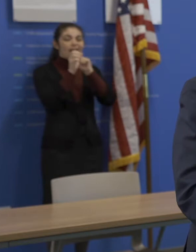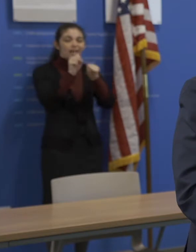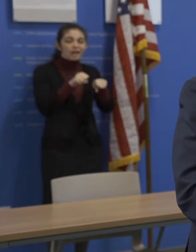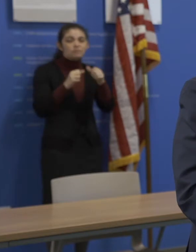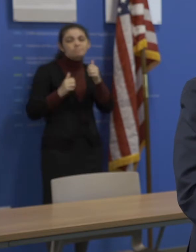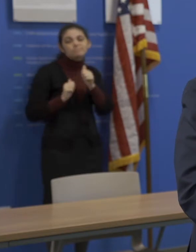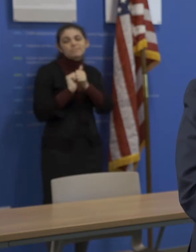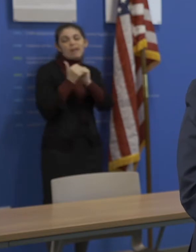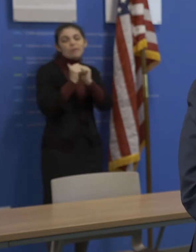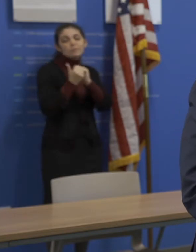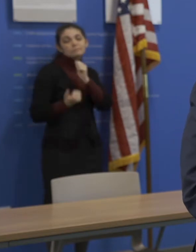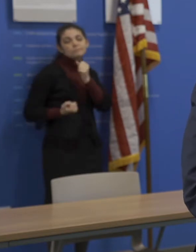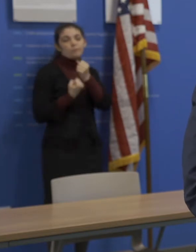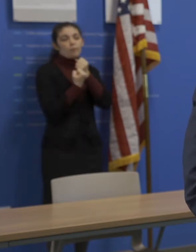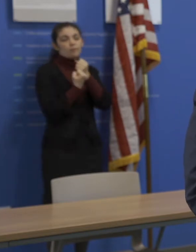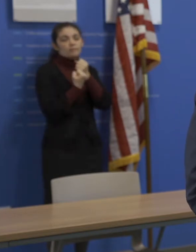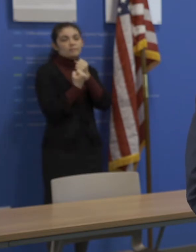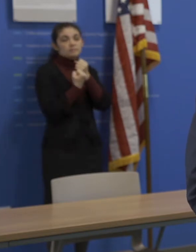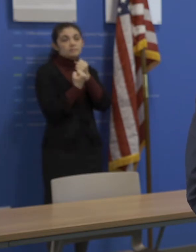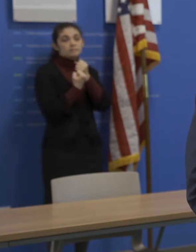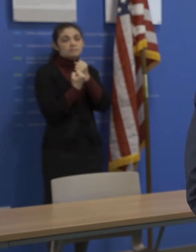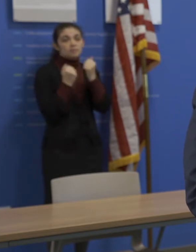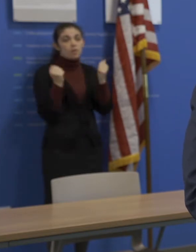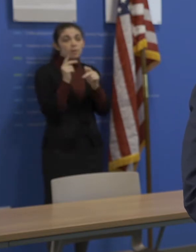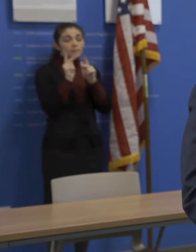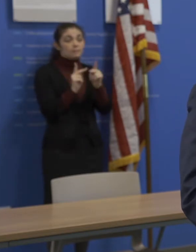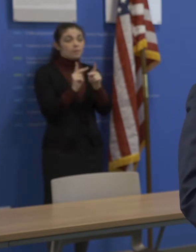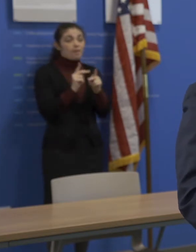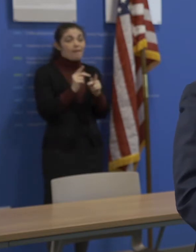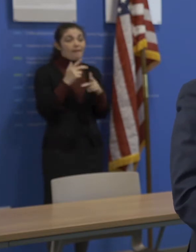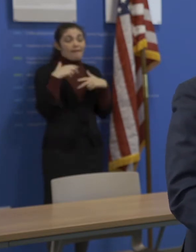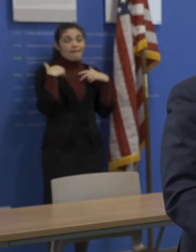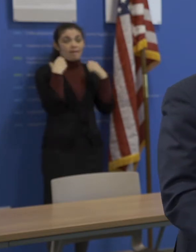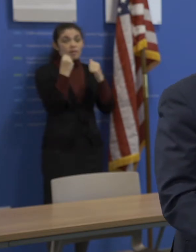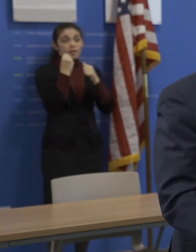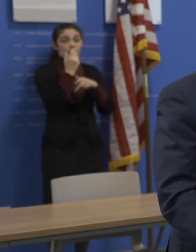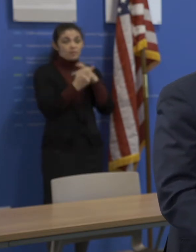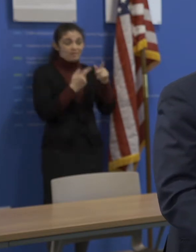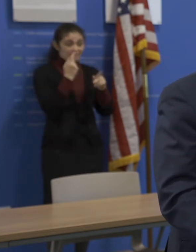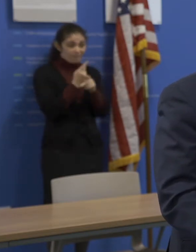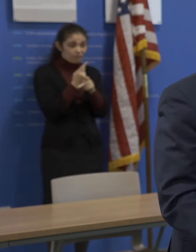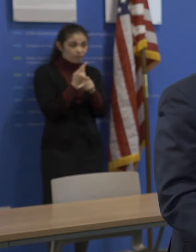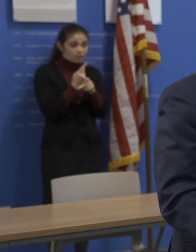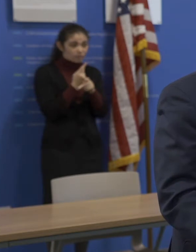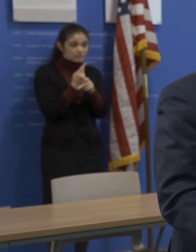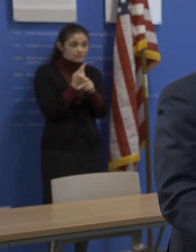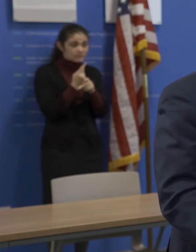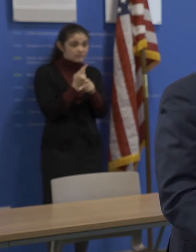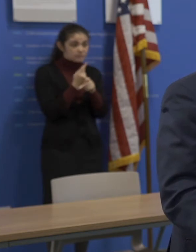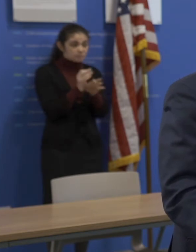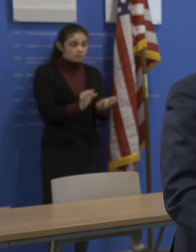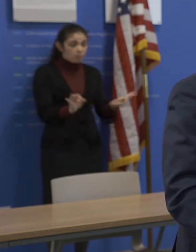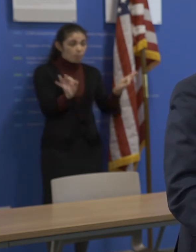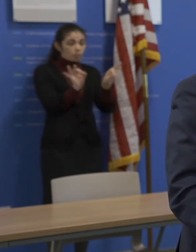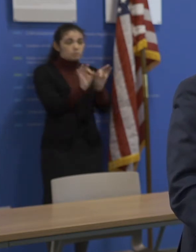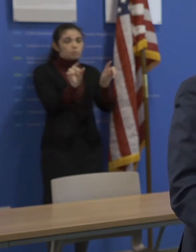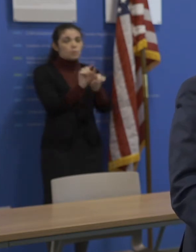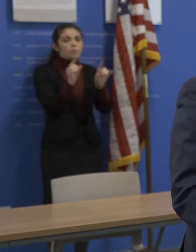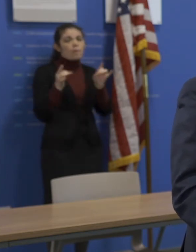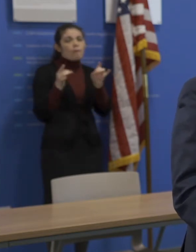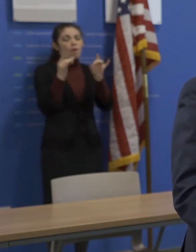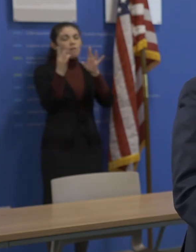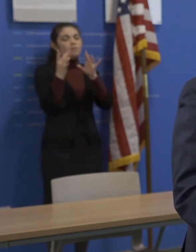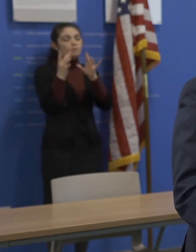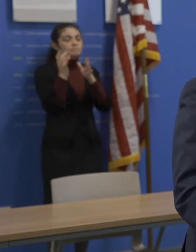support during what is both a healthcare crisis and an economic crisis, a terrible economic